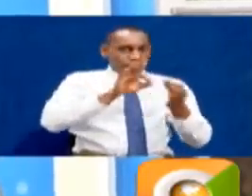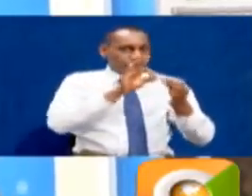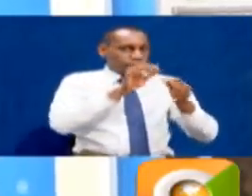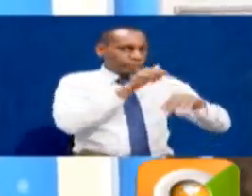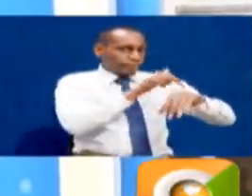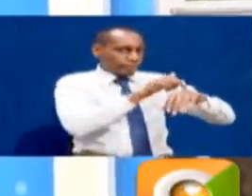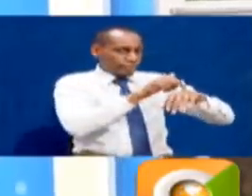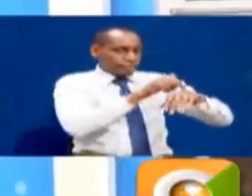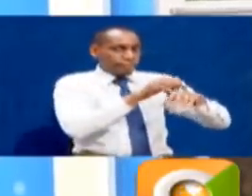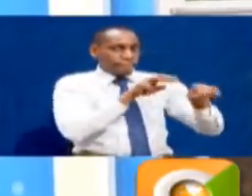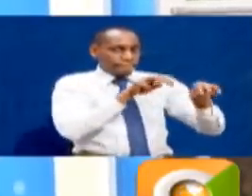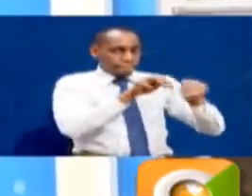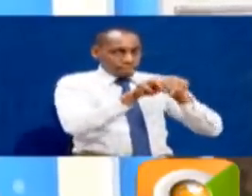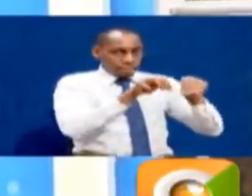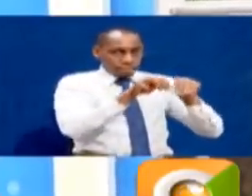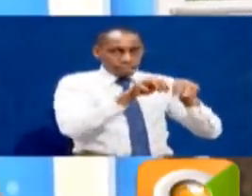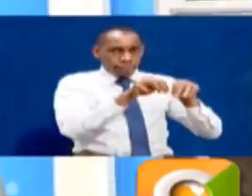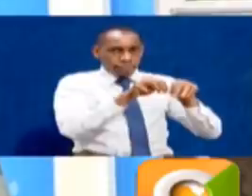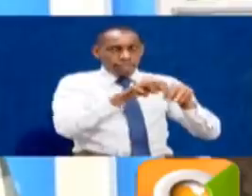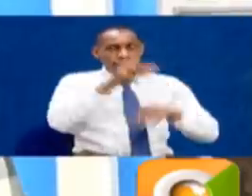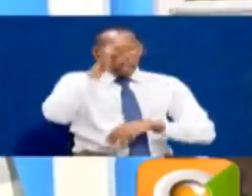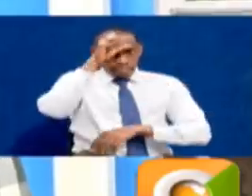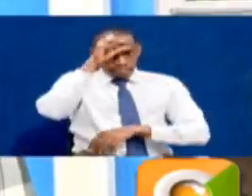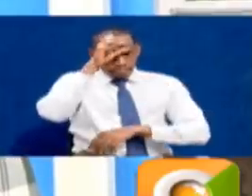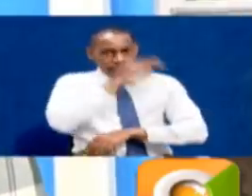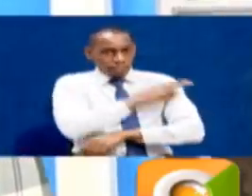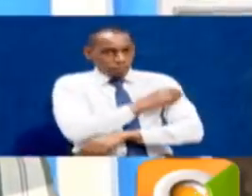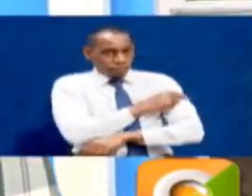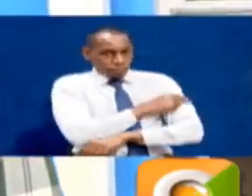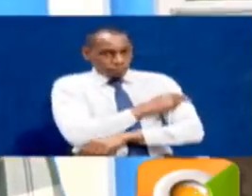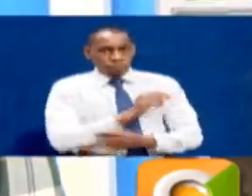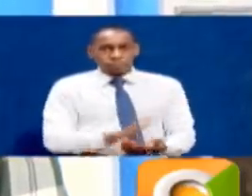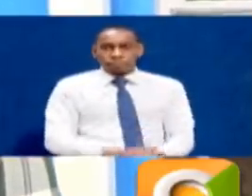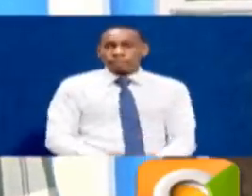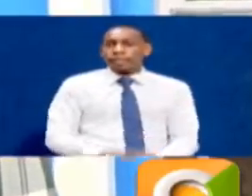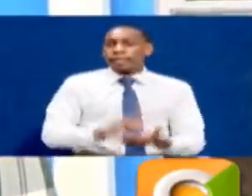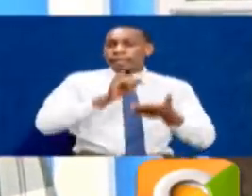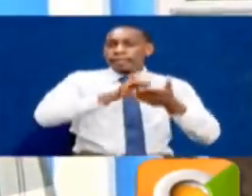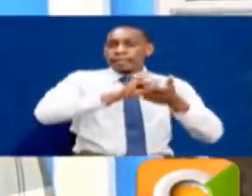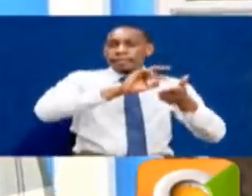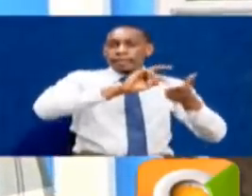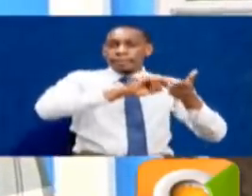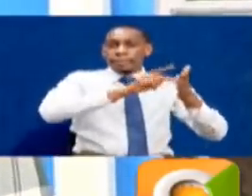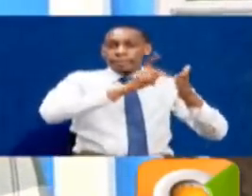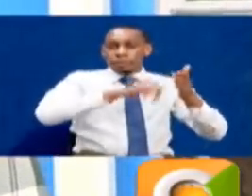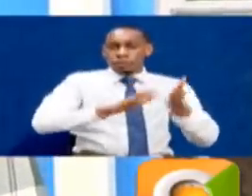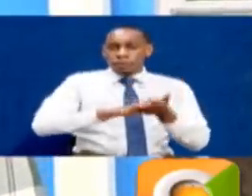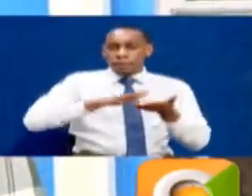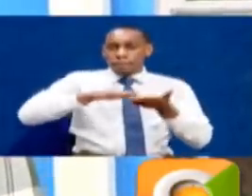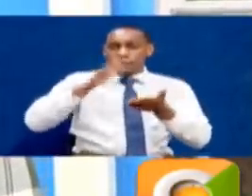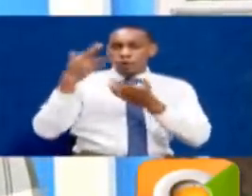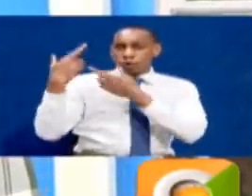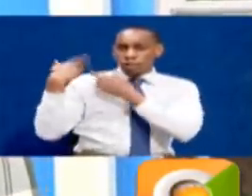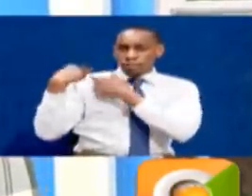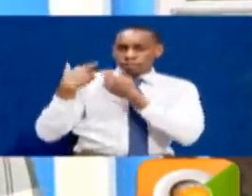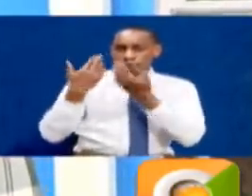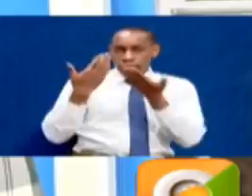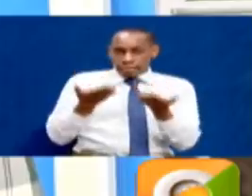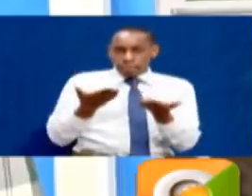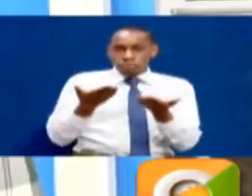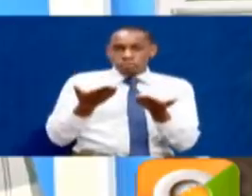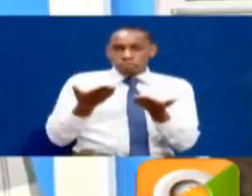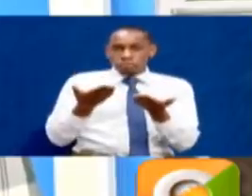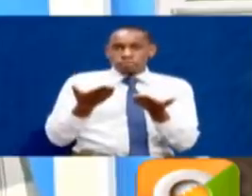of management at government health facilities, which means more responsibilities are